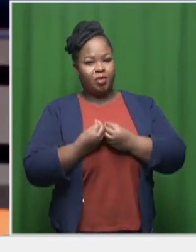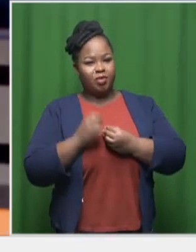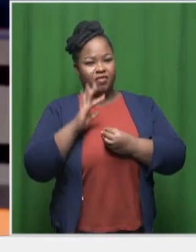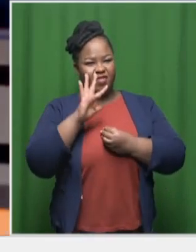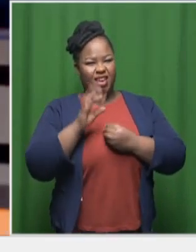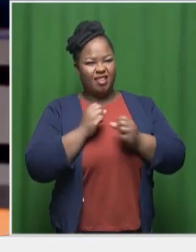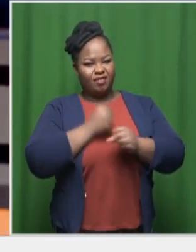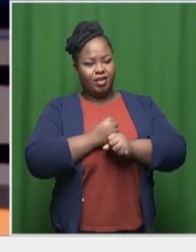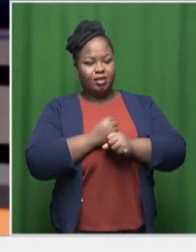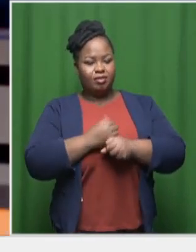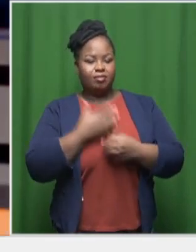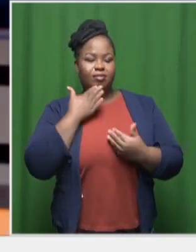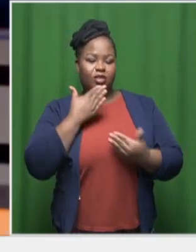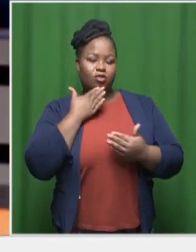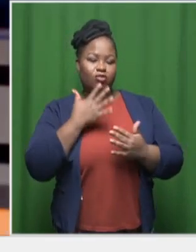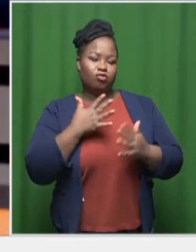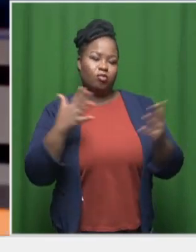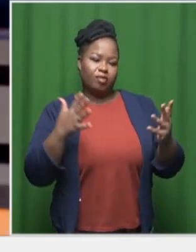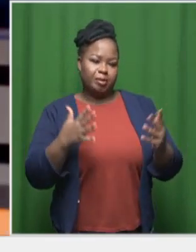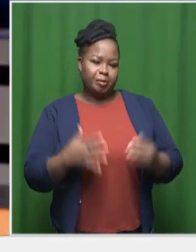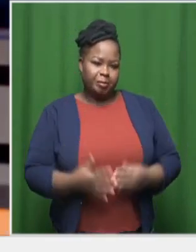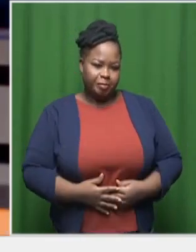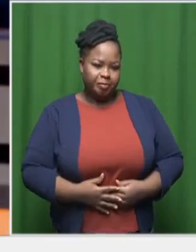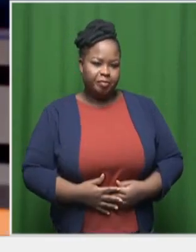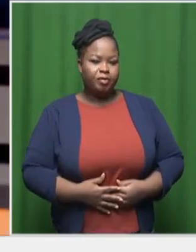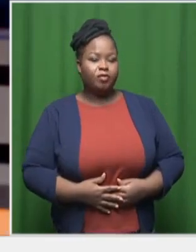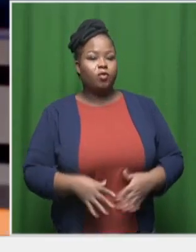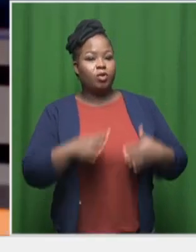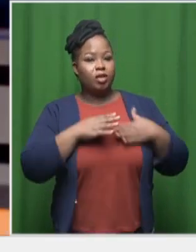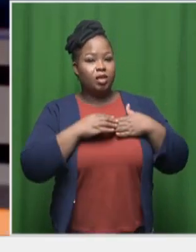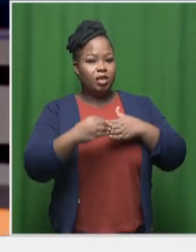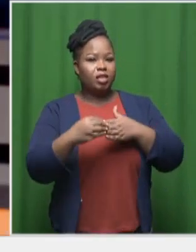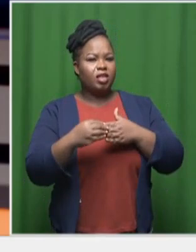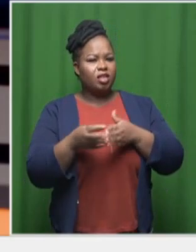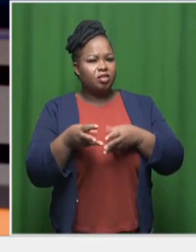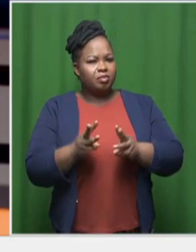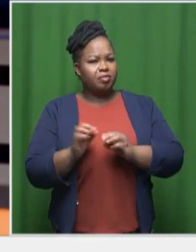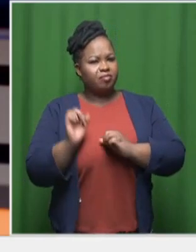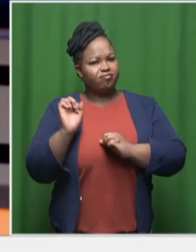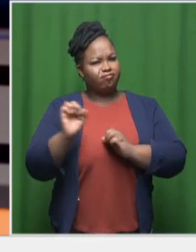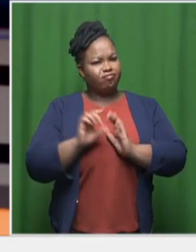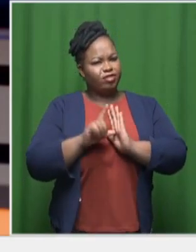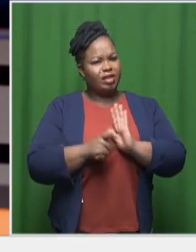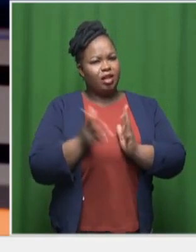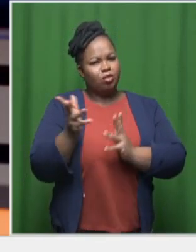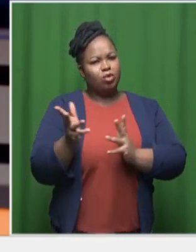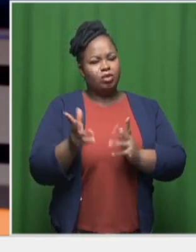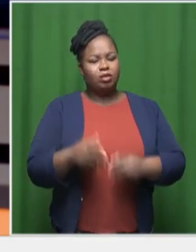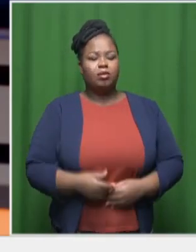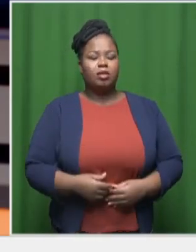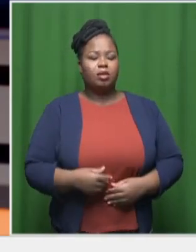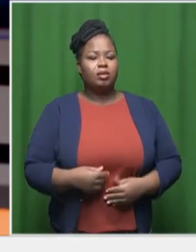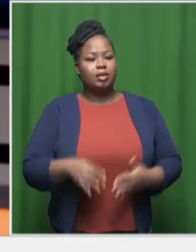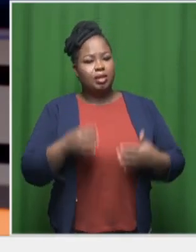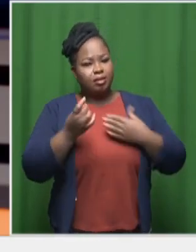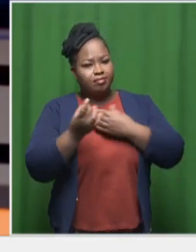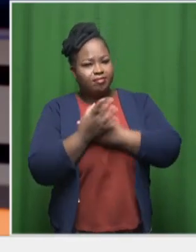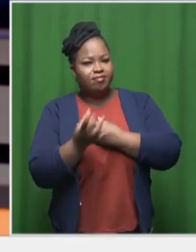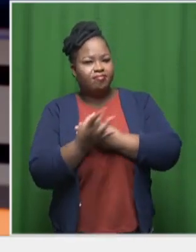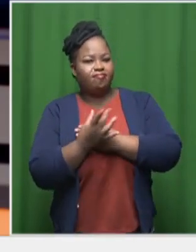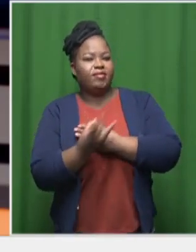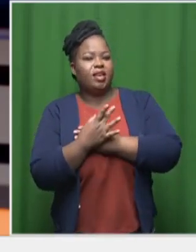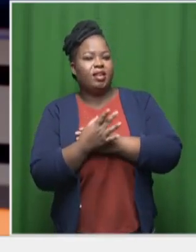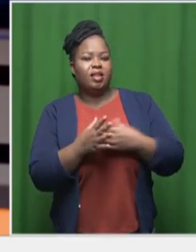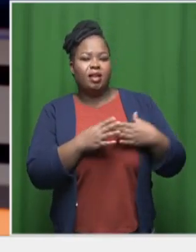with you. Thank you so much for the leadership style, for all the guidance that you've